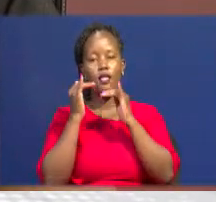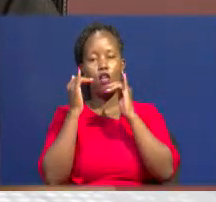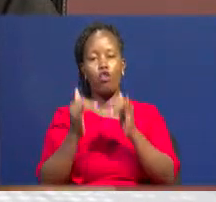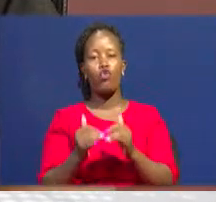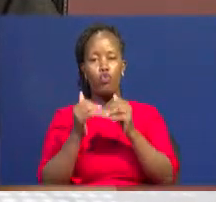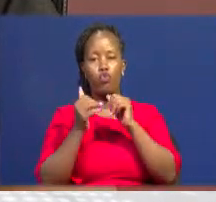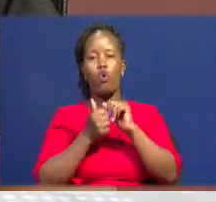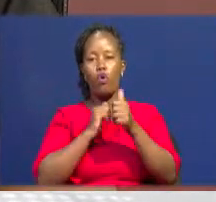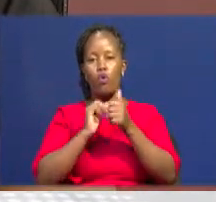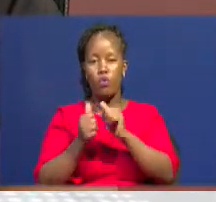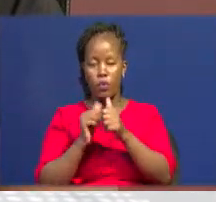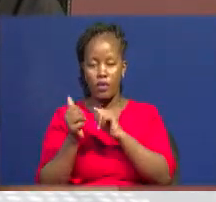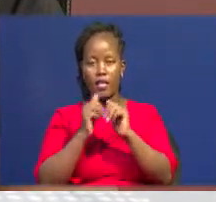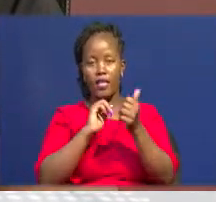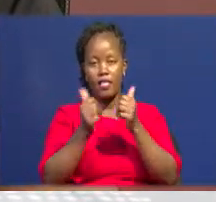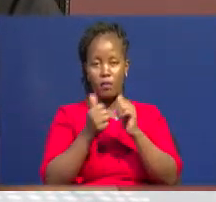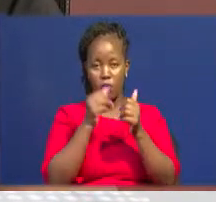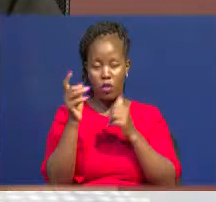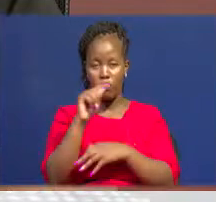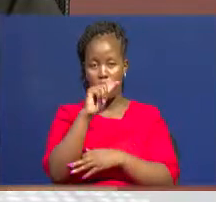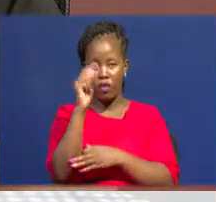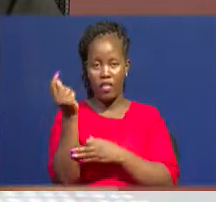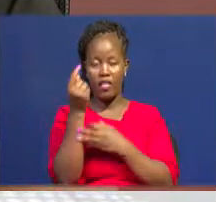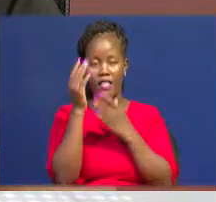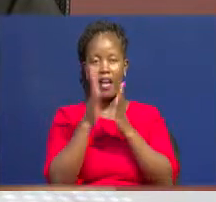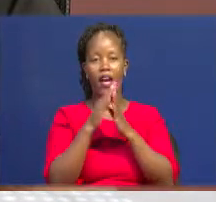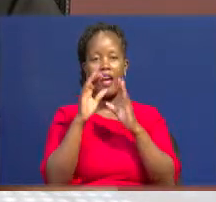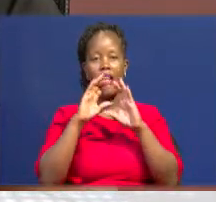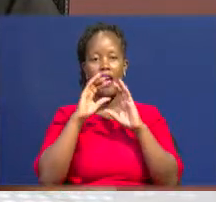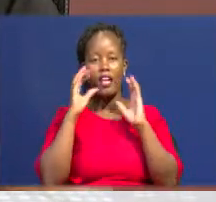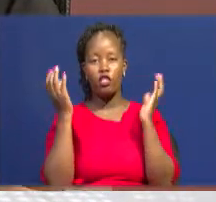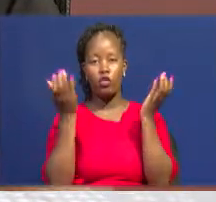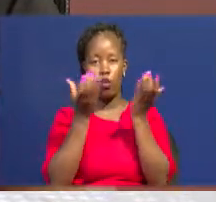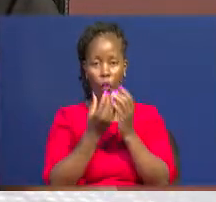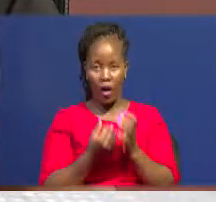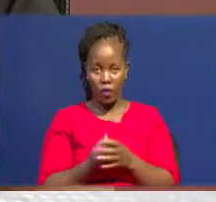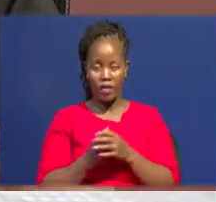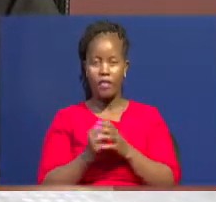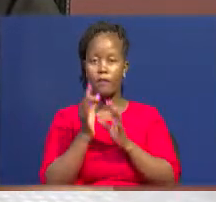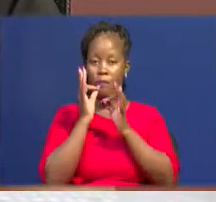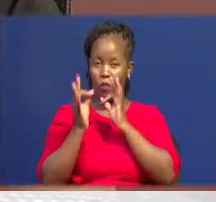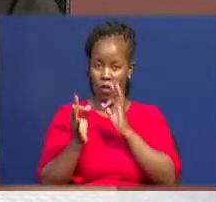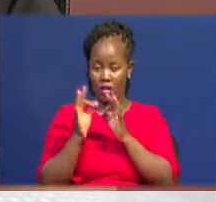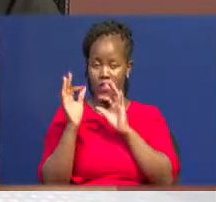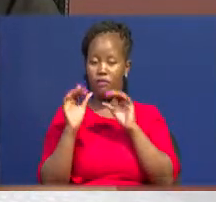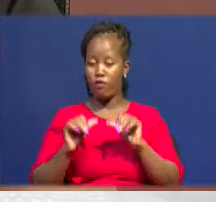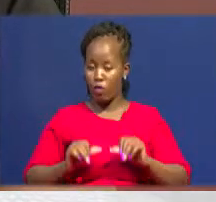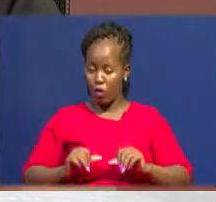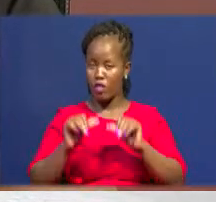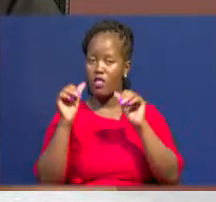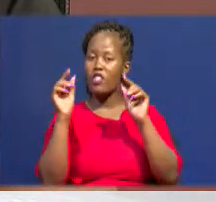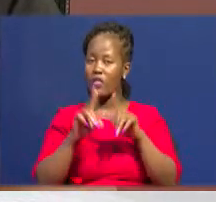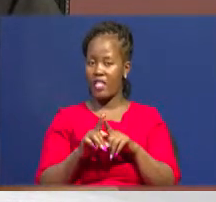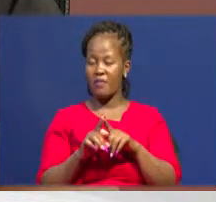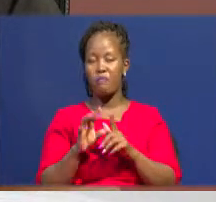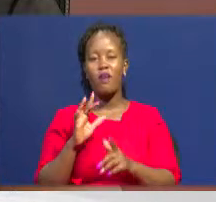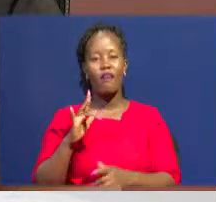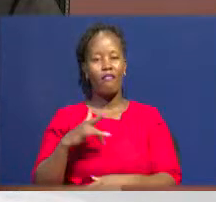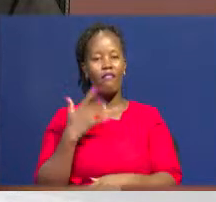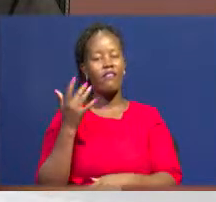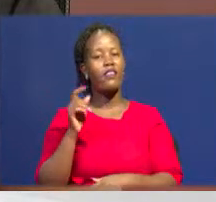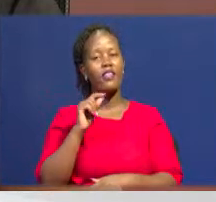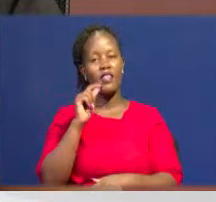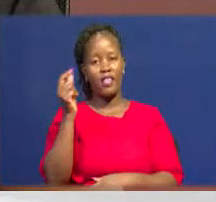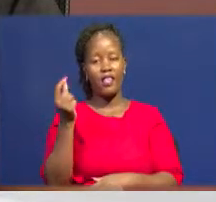sports product for Kenya and for the world. And if we continue in this way, we feel that Kenya is going to